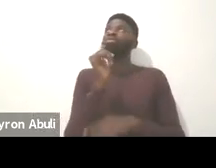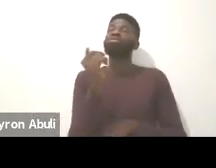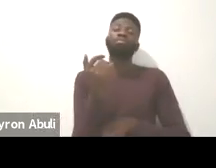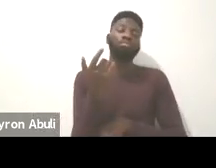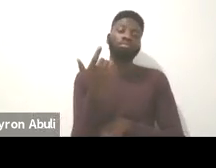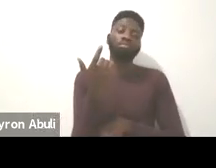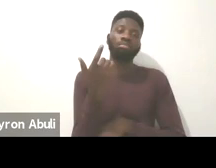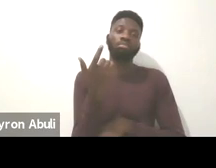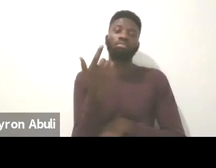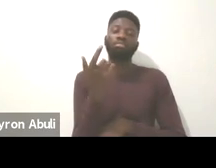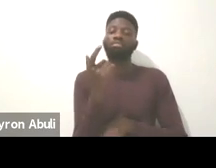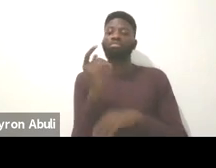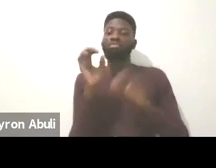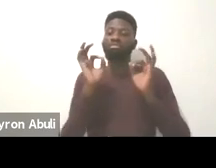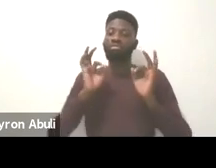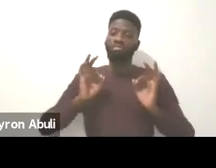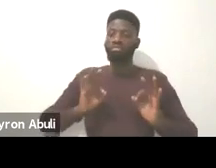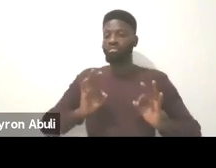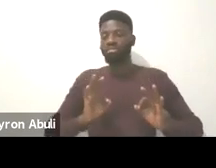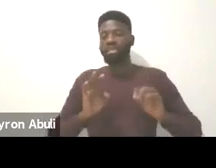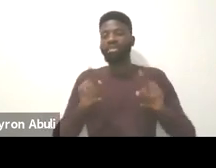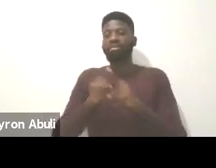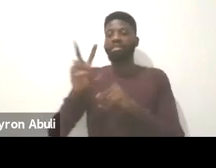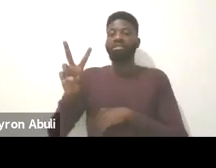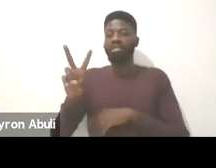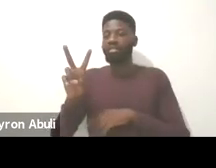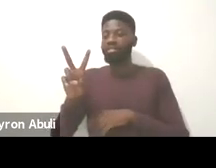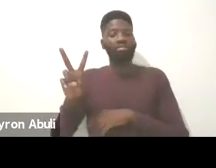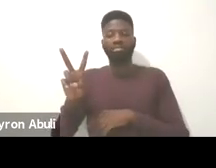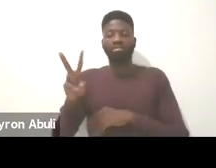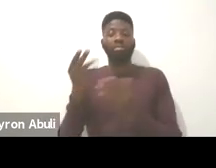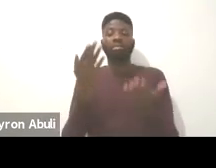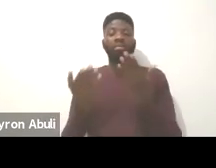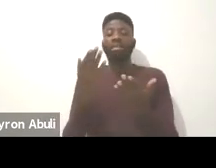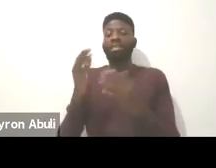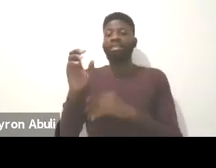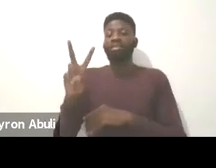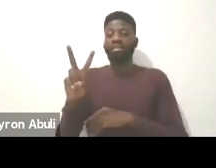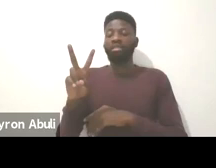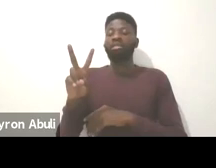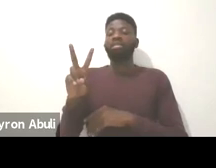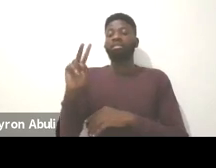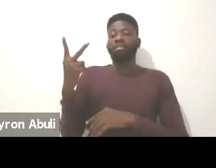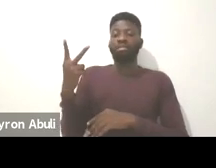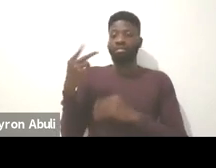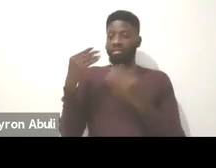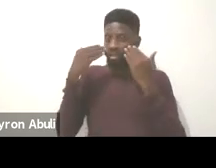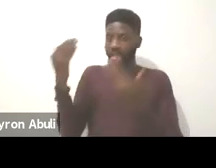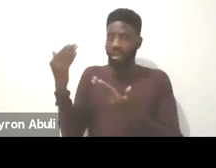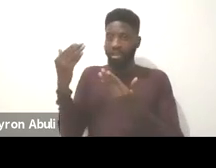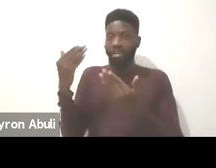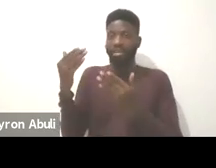may not be as presentable as they've done their CV. For example, maybe CV appealing we looked at, that